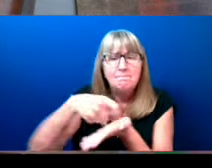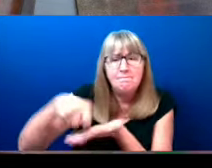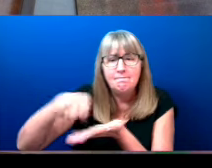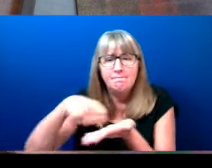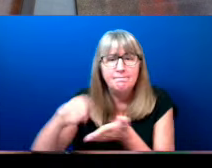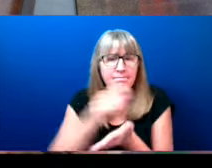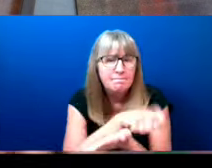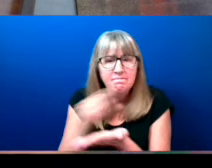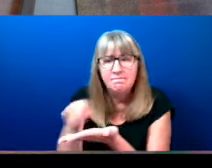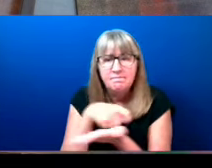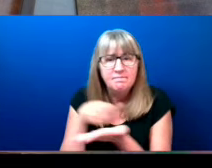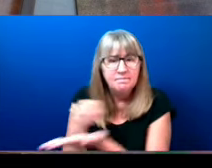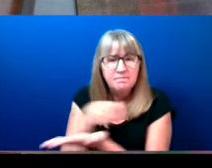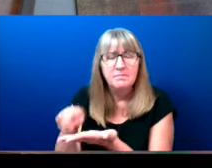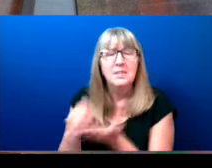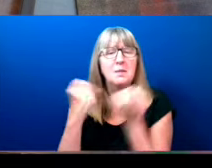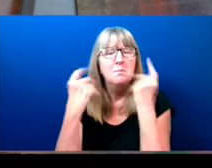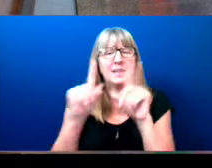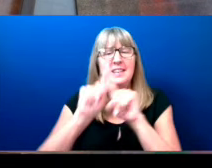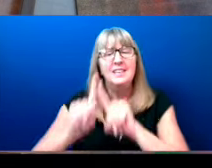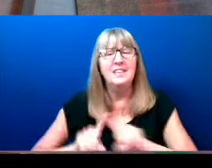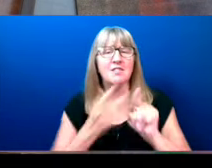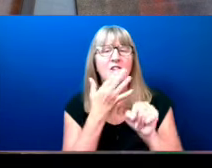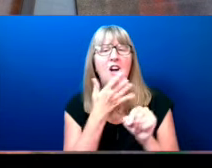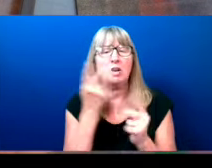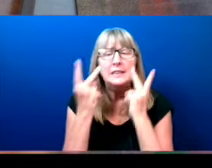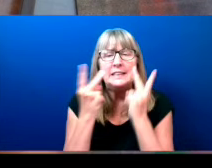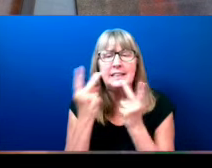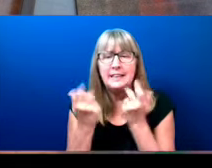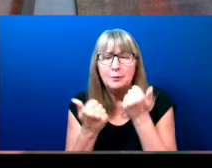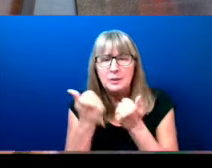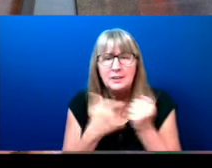on a scratch piece of paper, see what colors work,